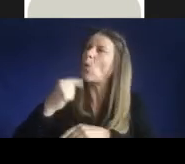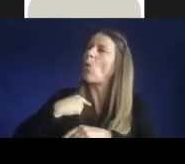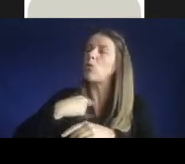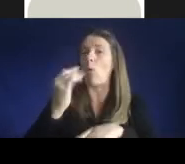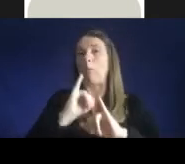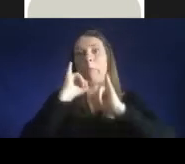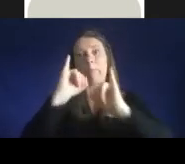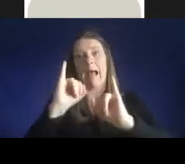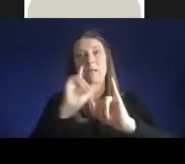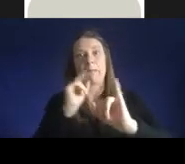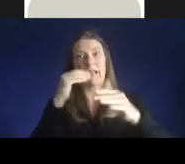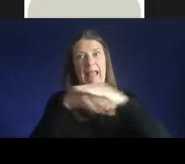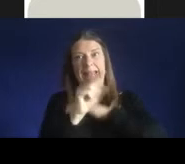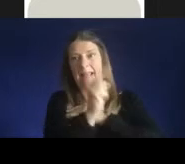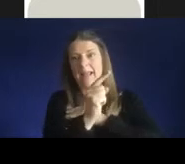Instead, it grew.